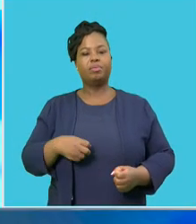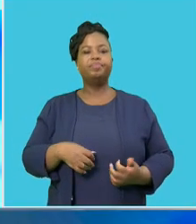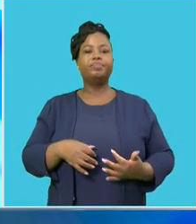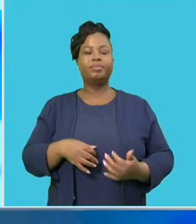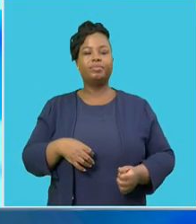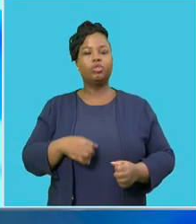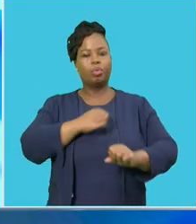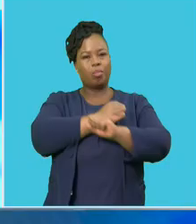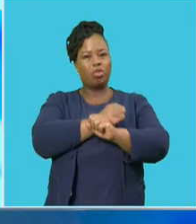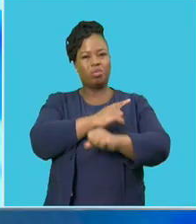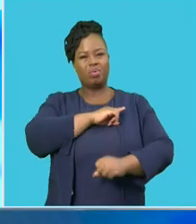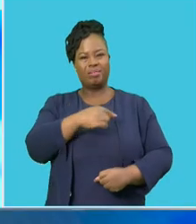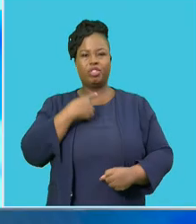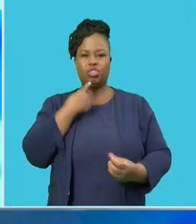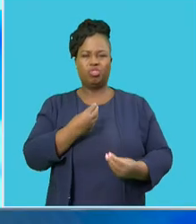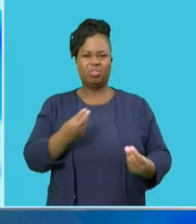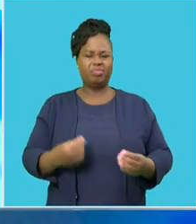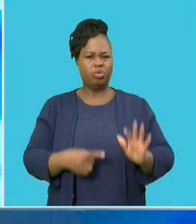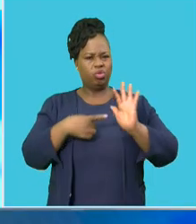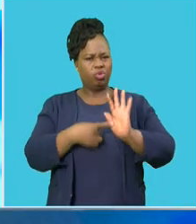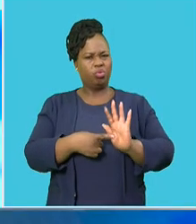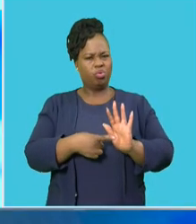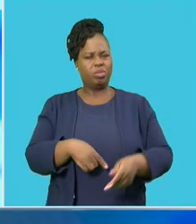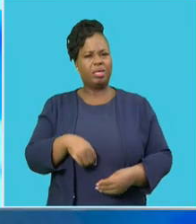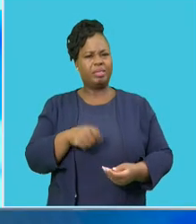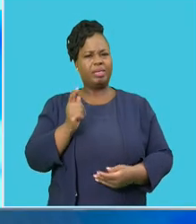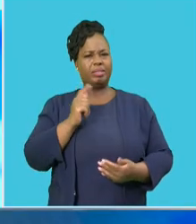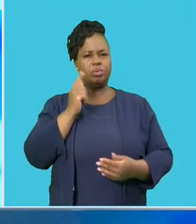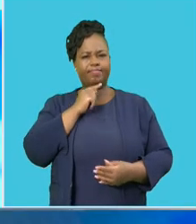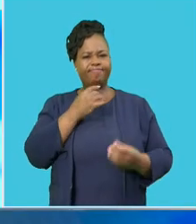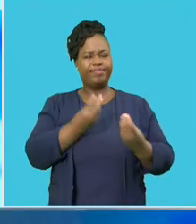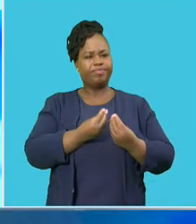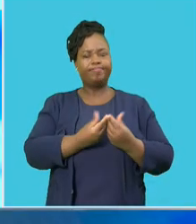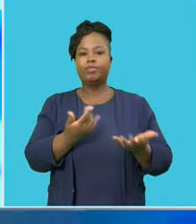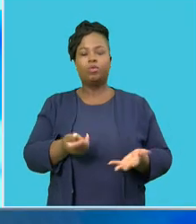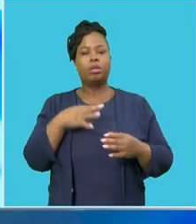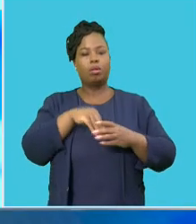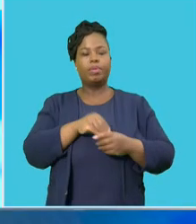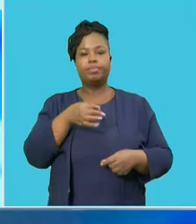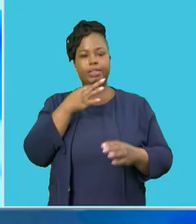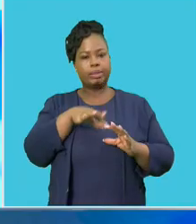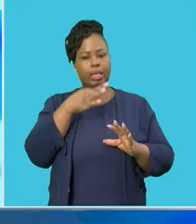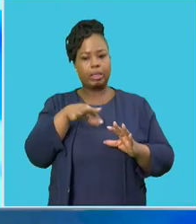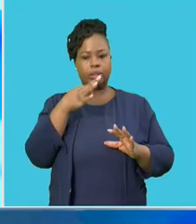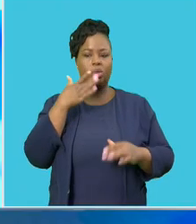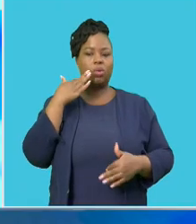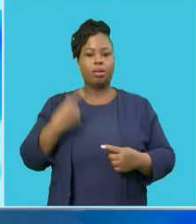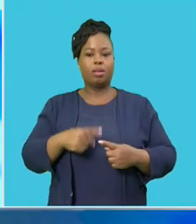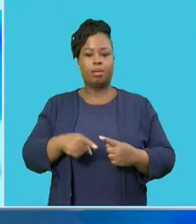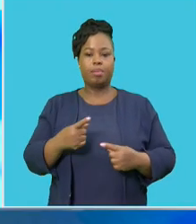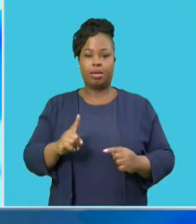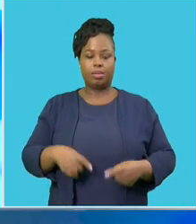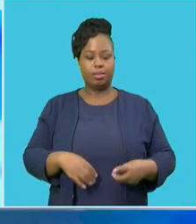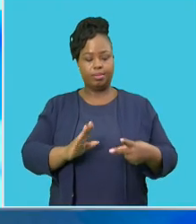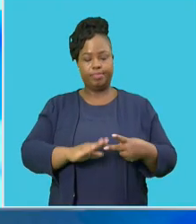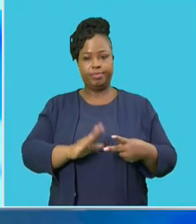zingane kusola ulu uruti zikombi sizba uzu ulu shevu nge mvago ktenga masneksa spaza sa glindao nge skatiz lalam. Ingane